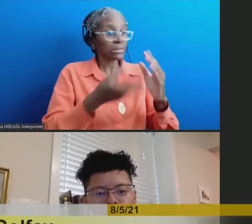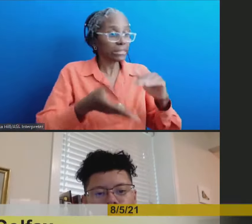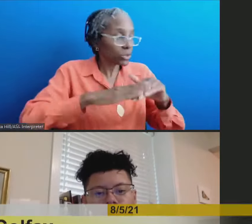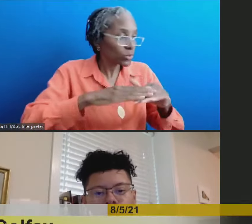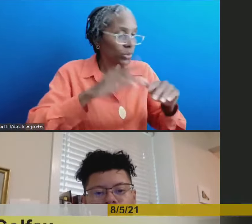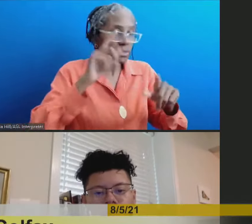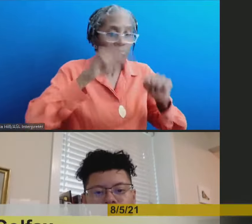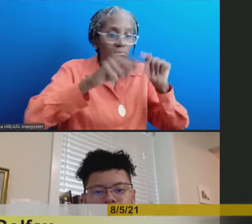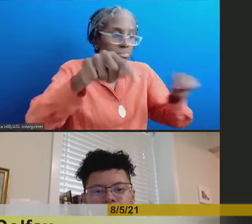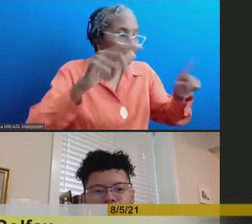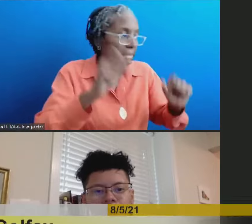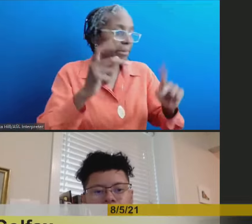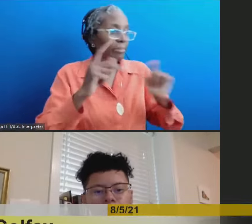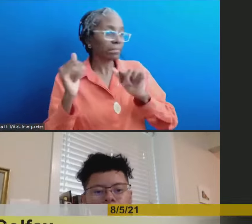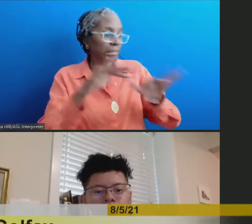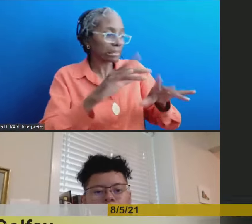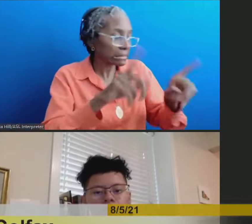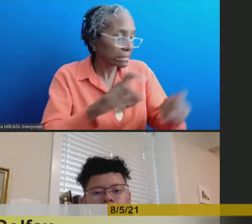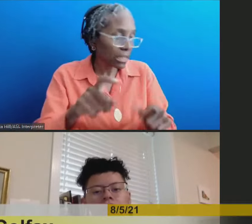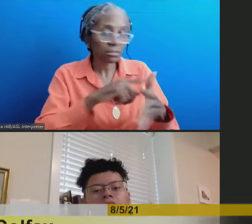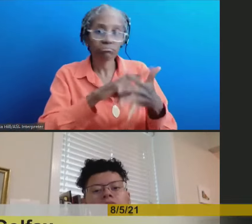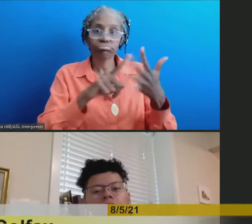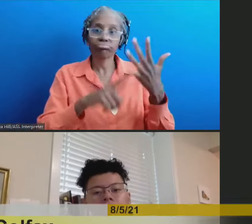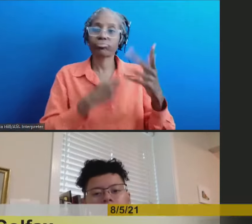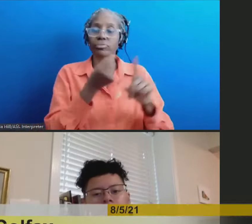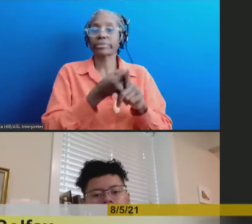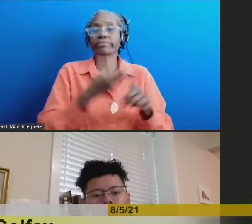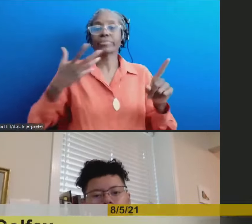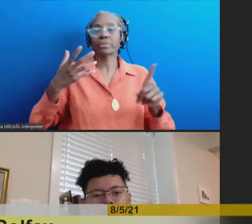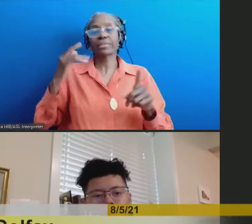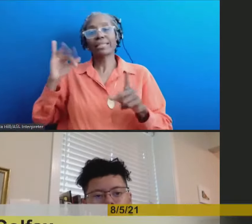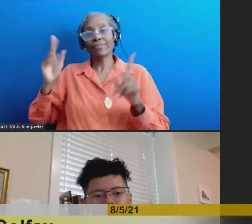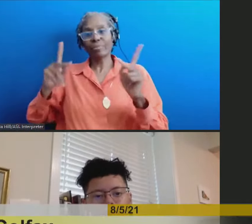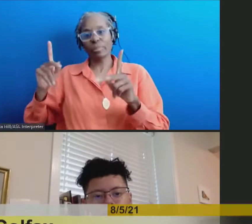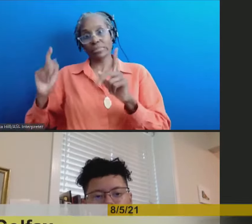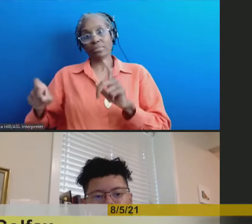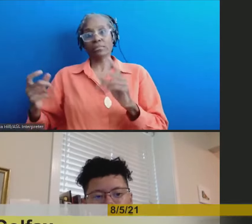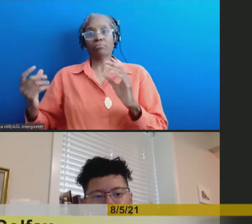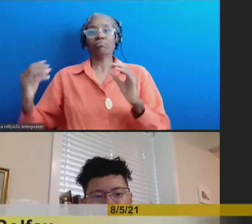people can get tested when they need to.